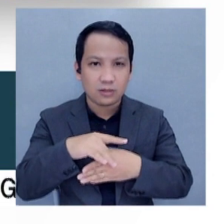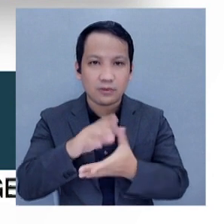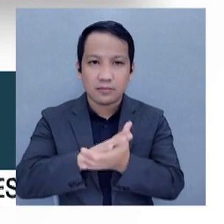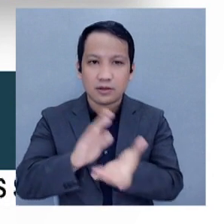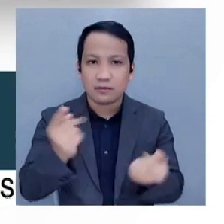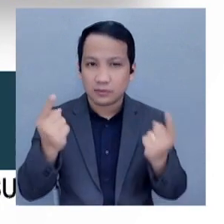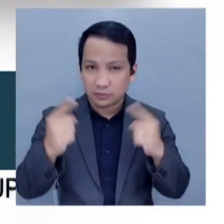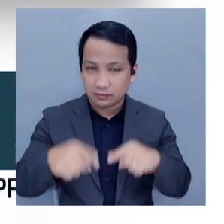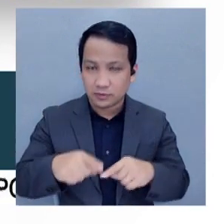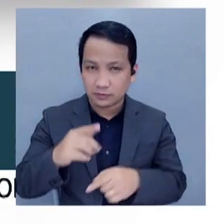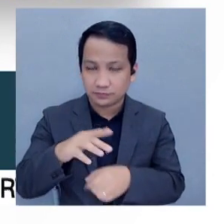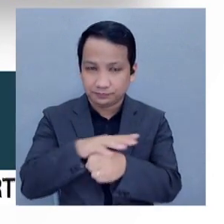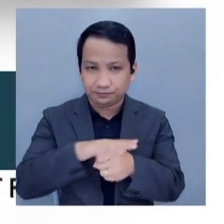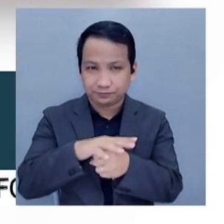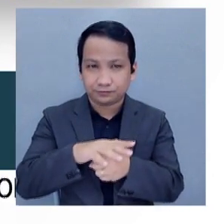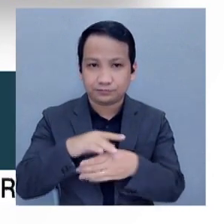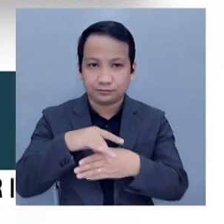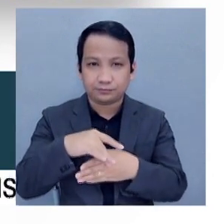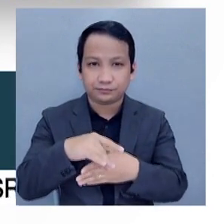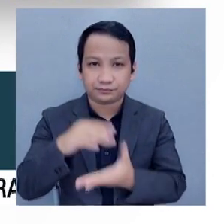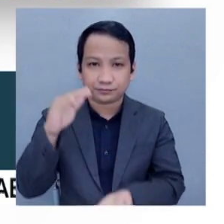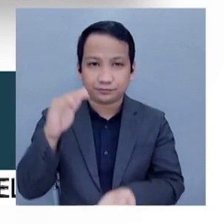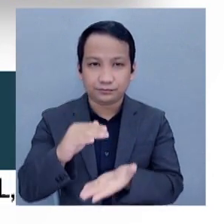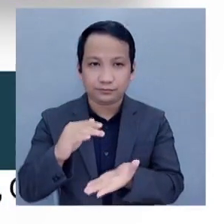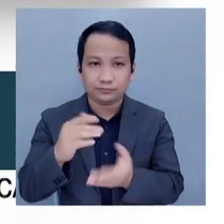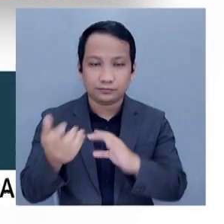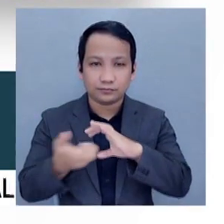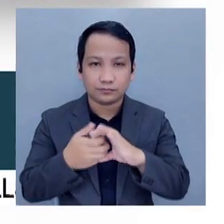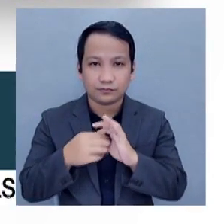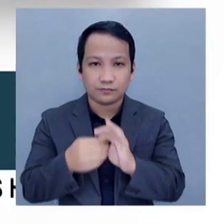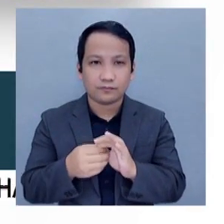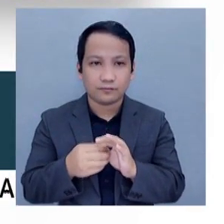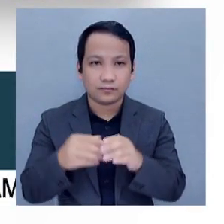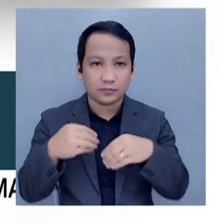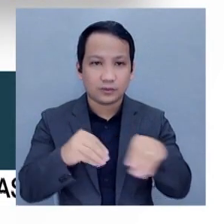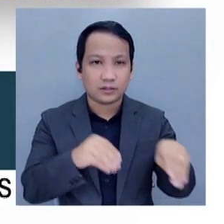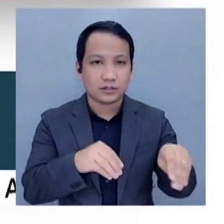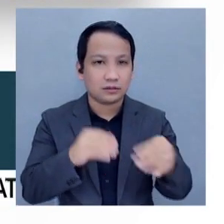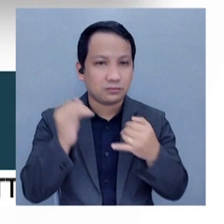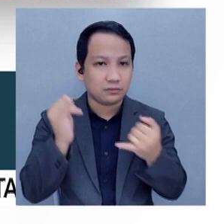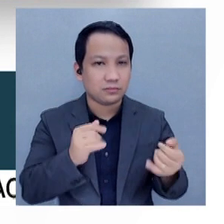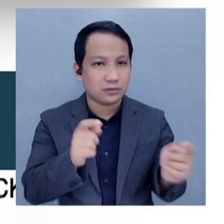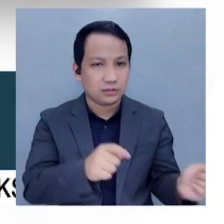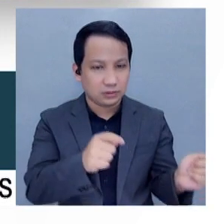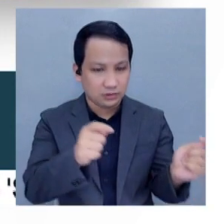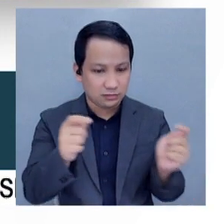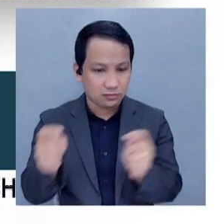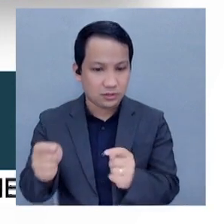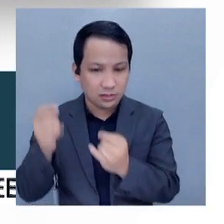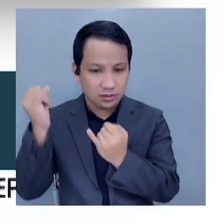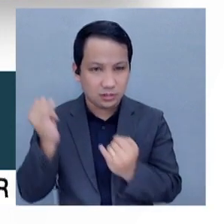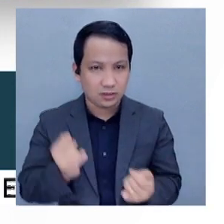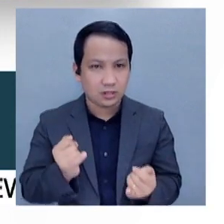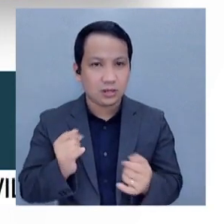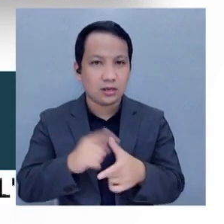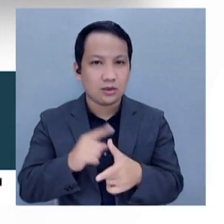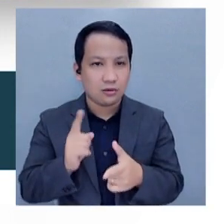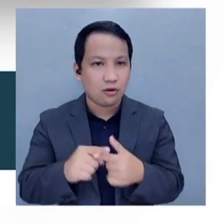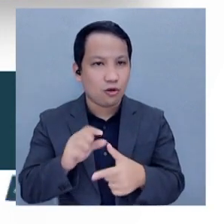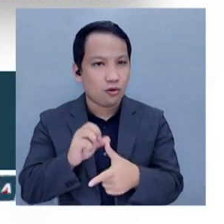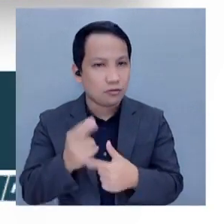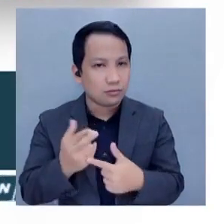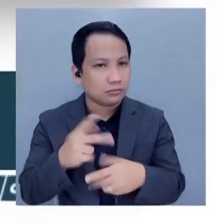local pork, hihina ang consumption. And then the market either lilipat sila sa imported o kung ayaw pa nila